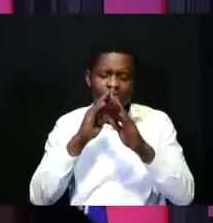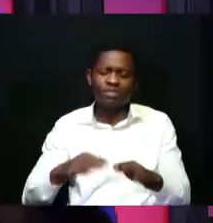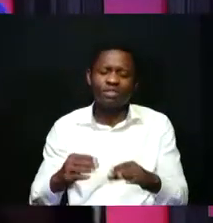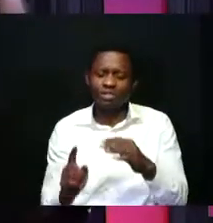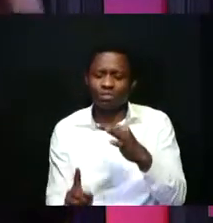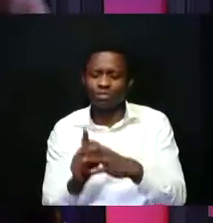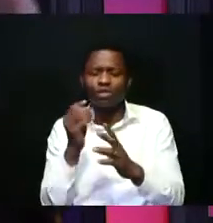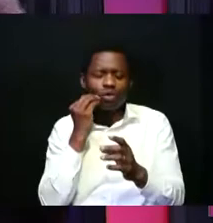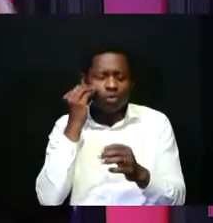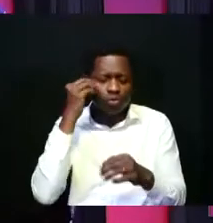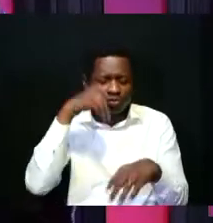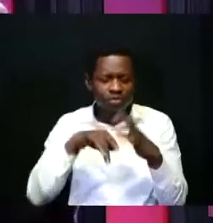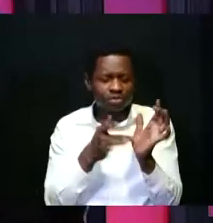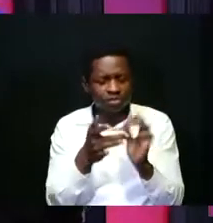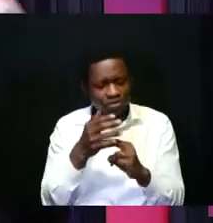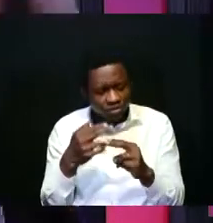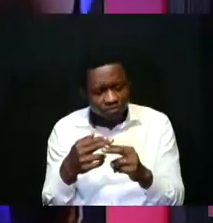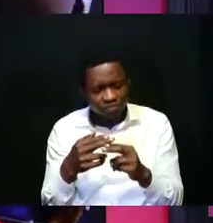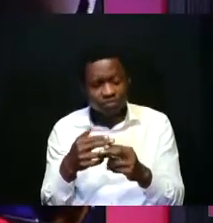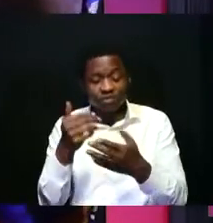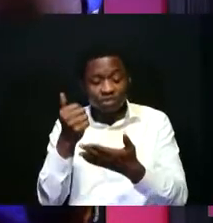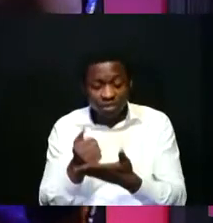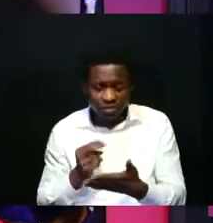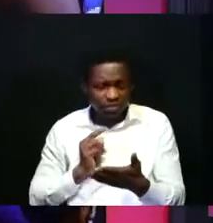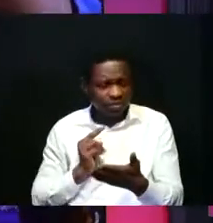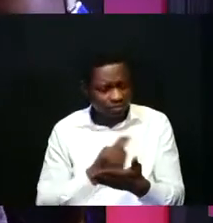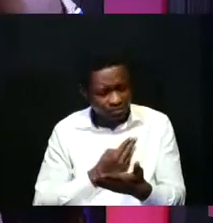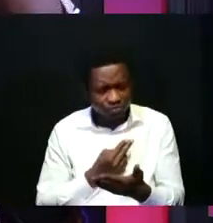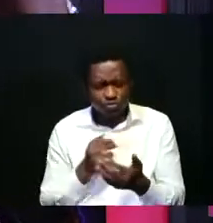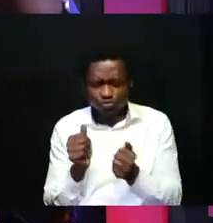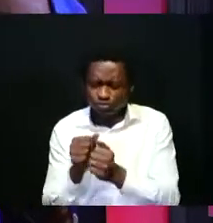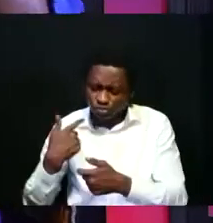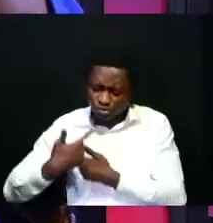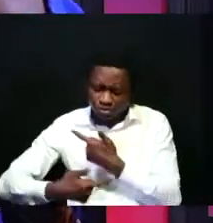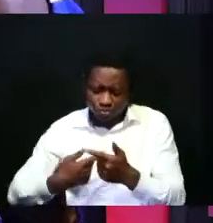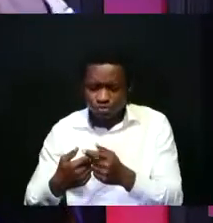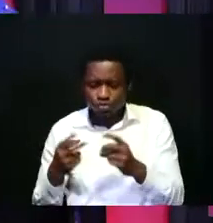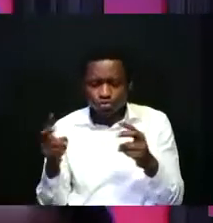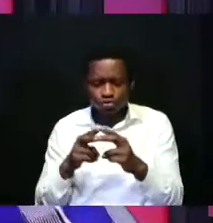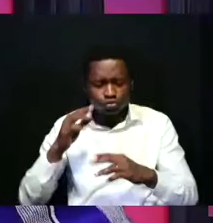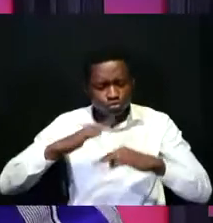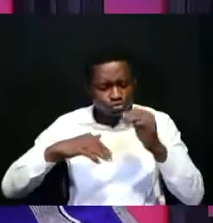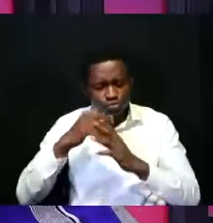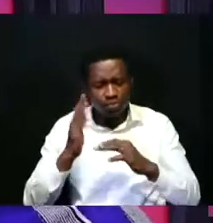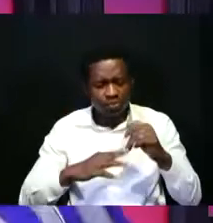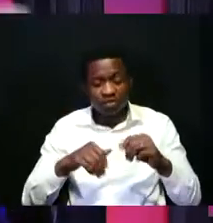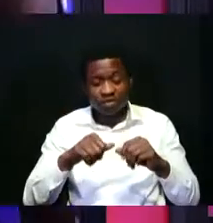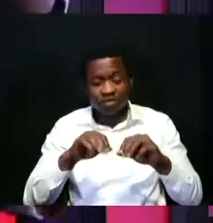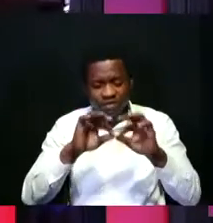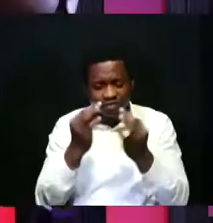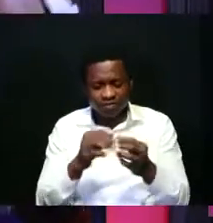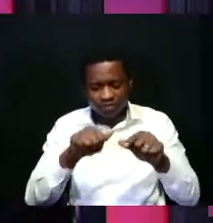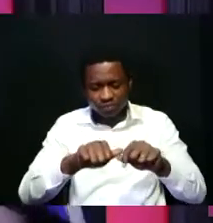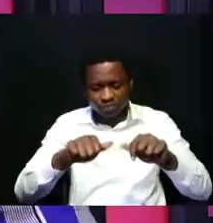homes. In Jesus' name, O God. Father, help us, O God, with the grace to raise family altars, O God, in